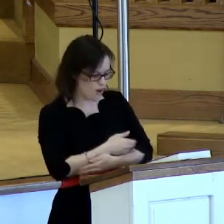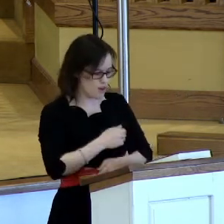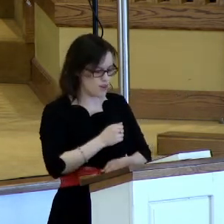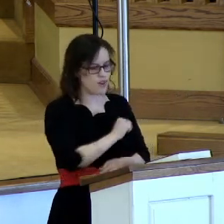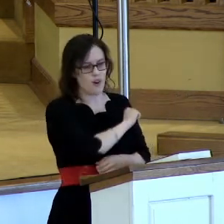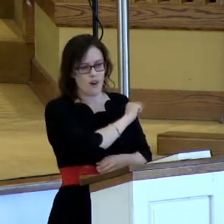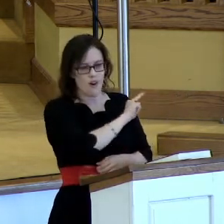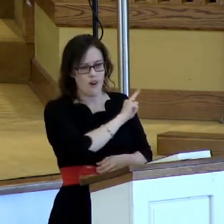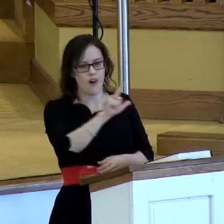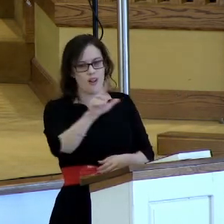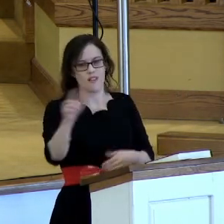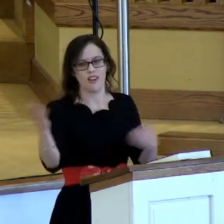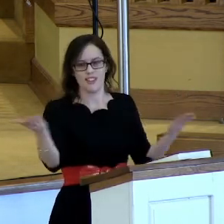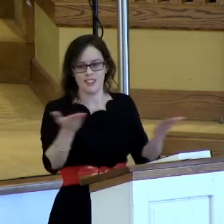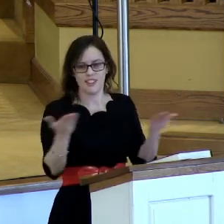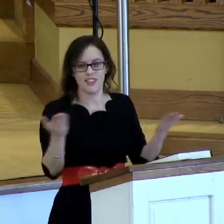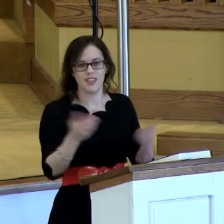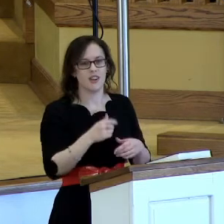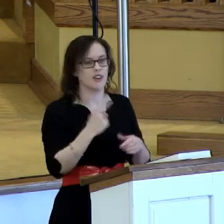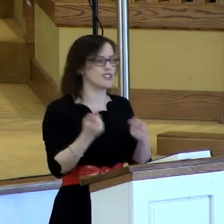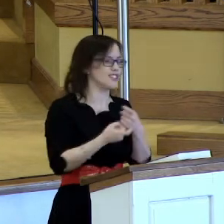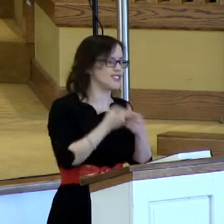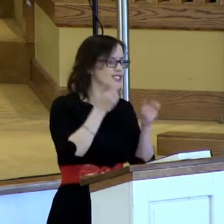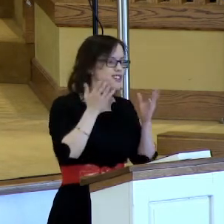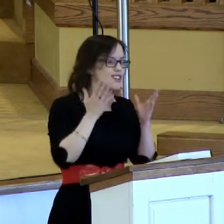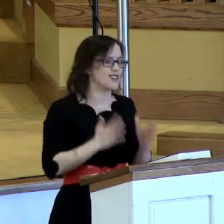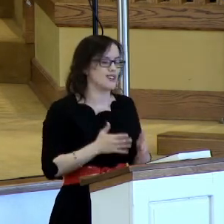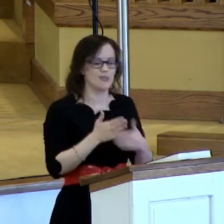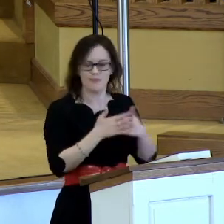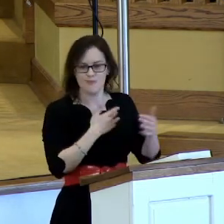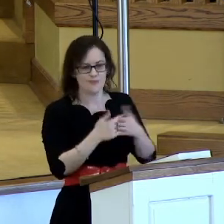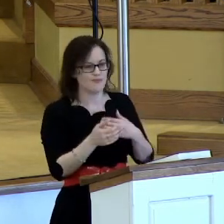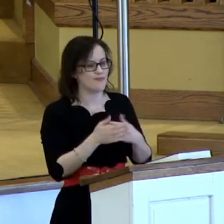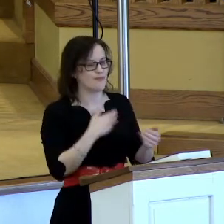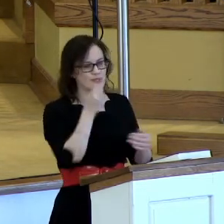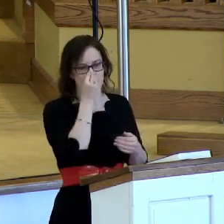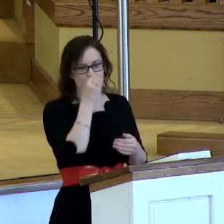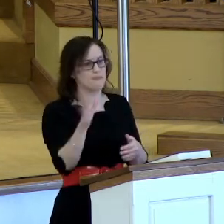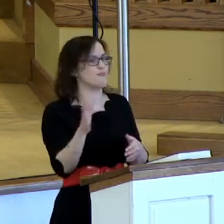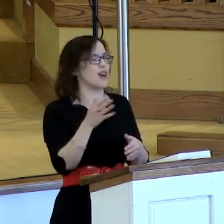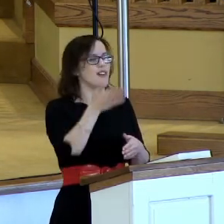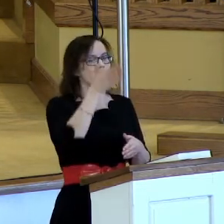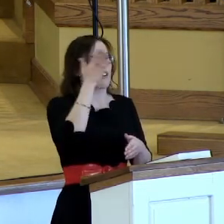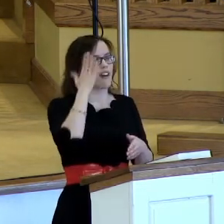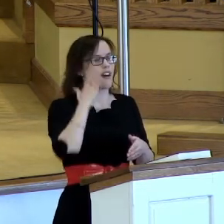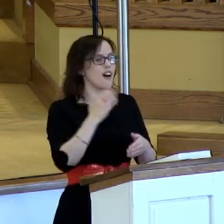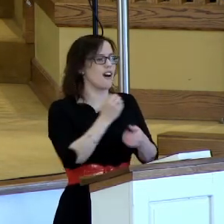All of us, the fallen ones, God so loved the